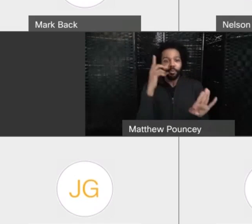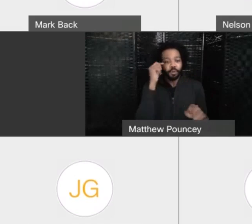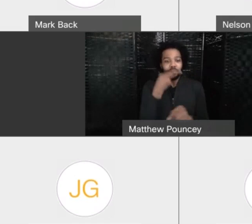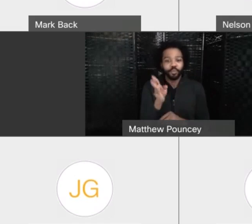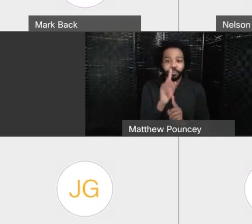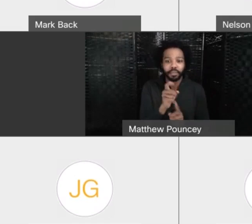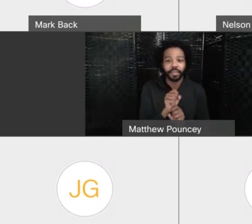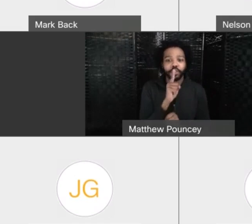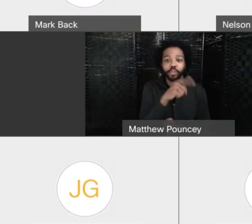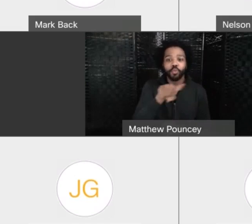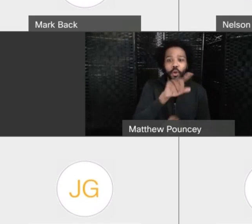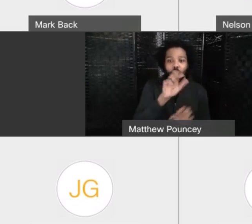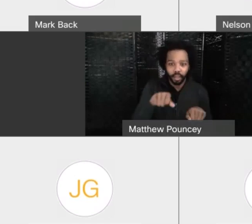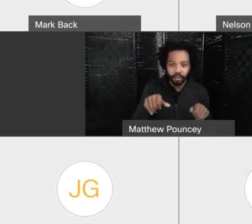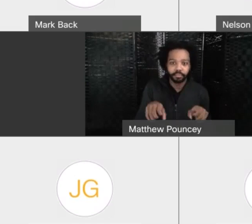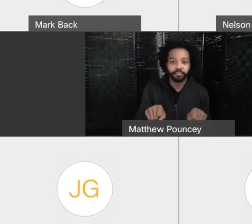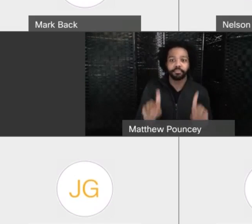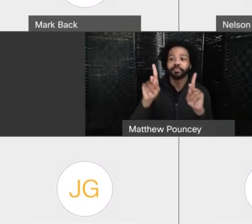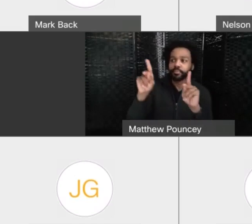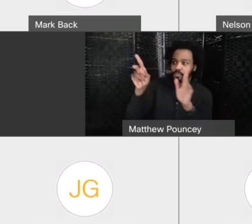have a chance to copy and paste.